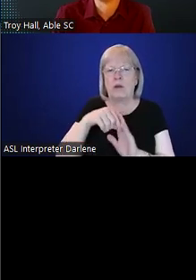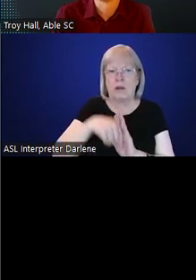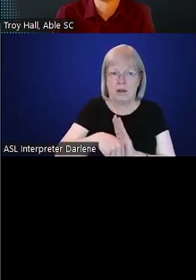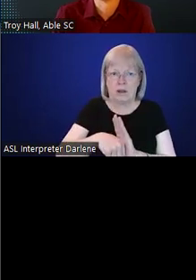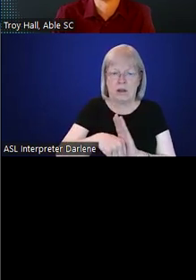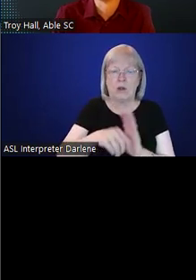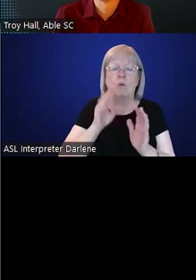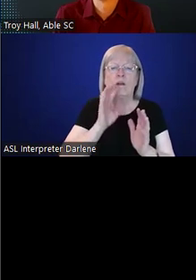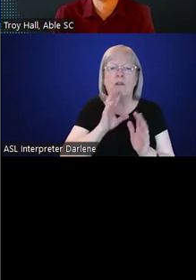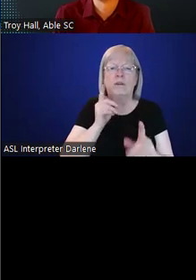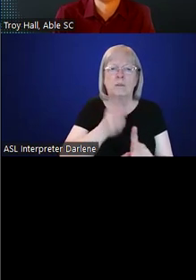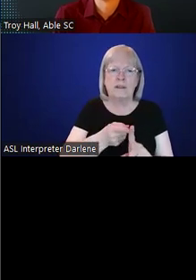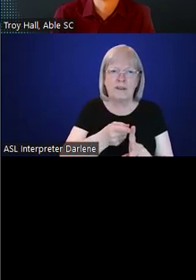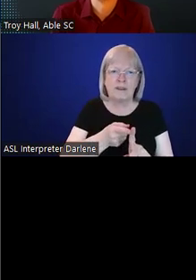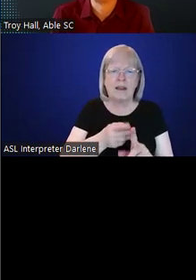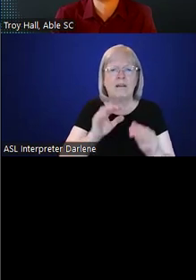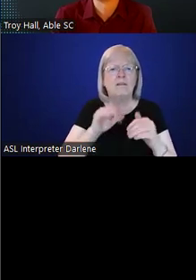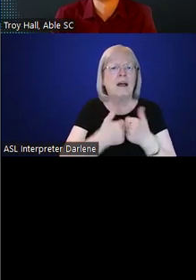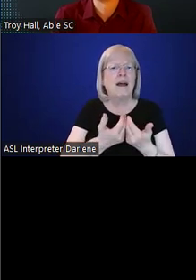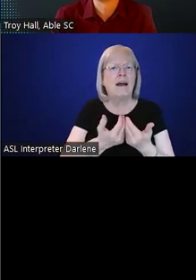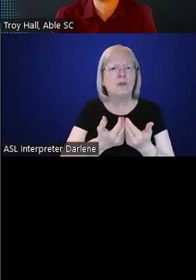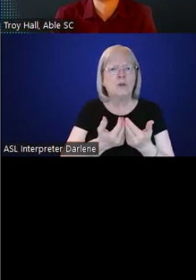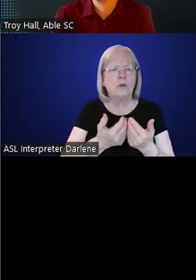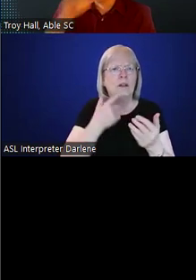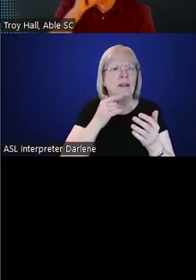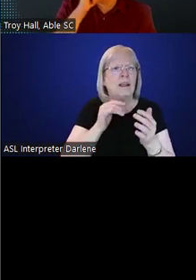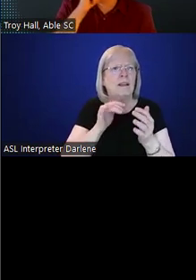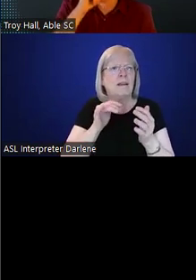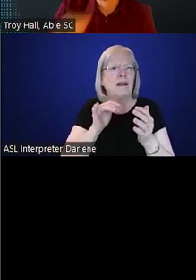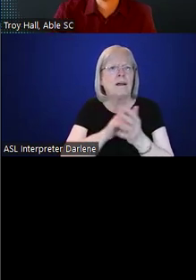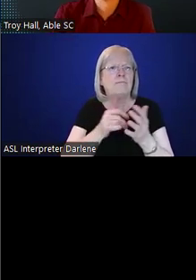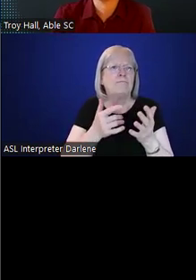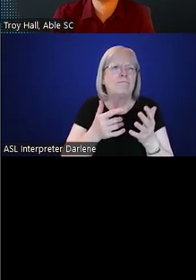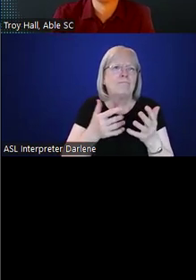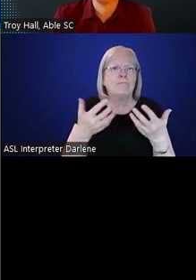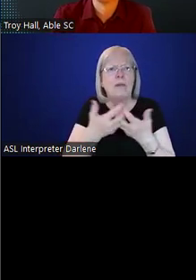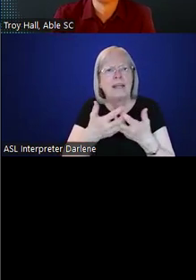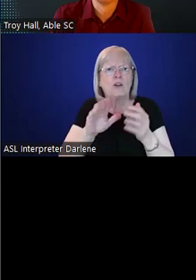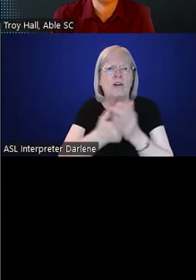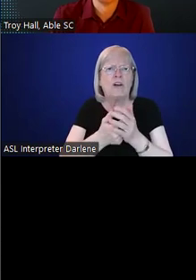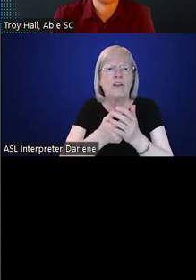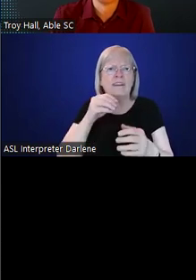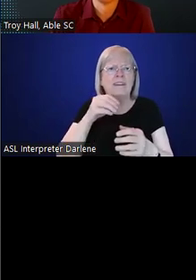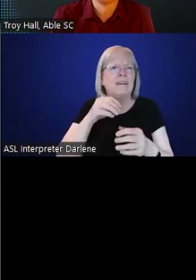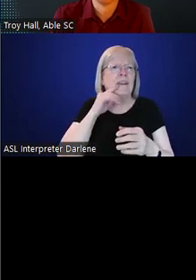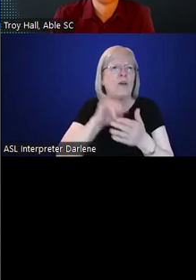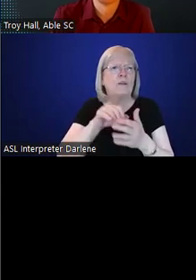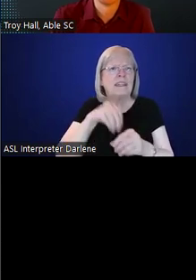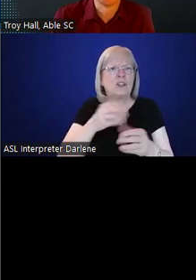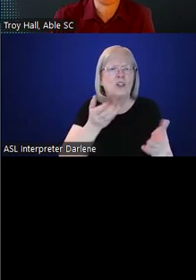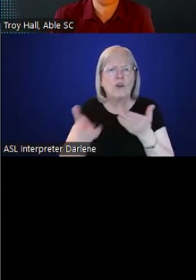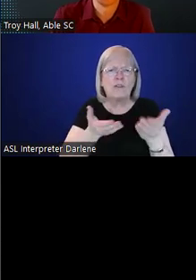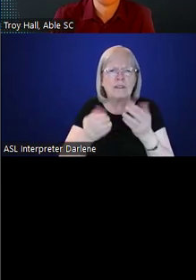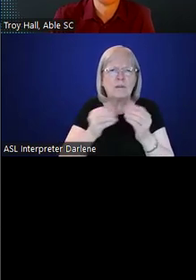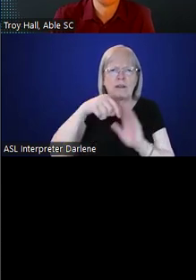be talking specifically about how to map Center for Independent Living services for in-school youth. So that's more about breaking down